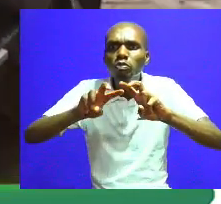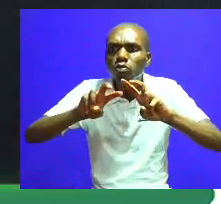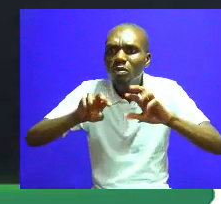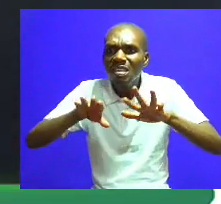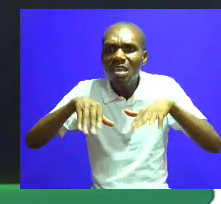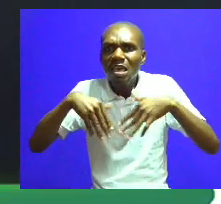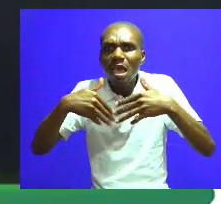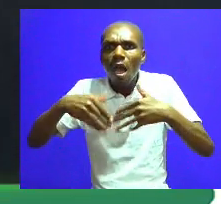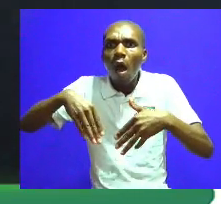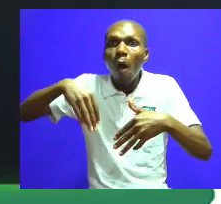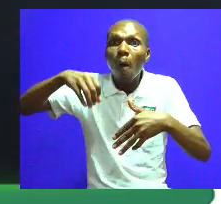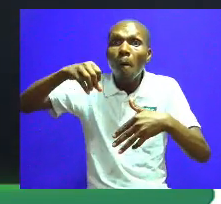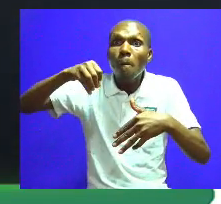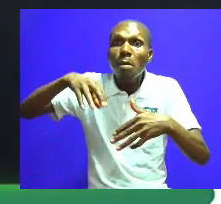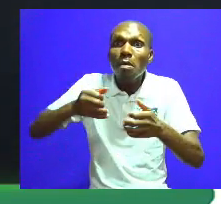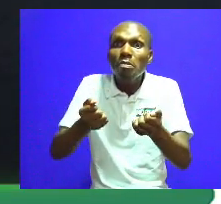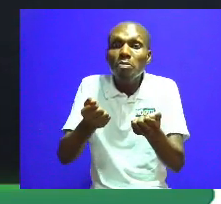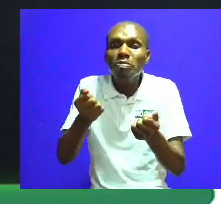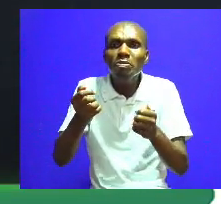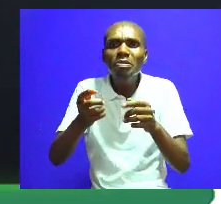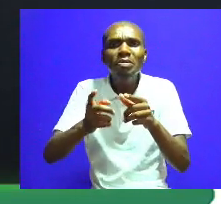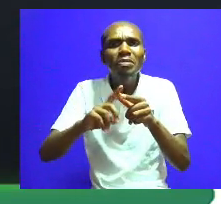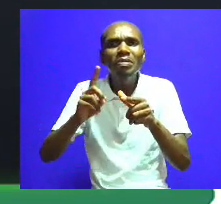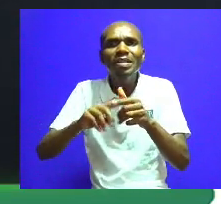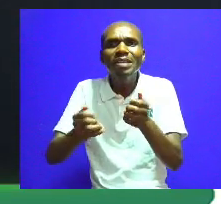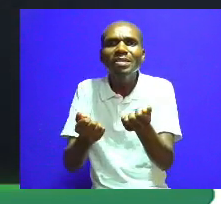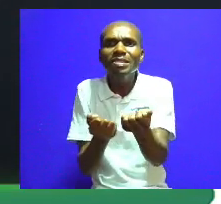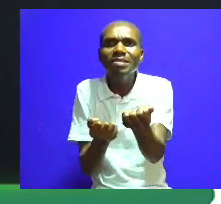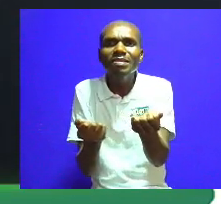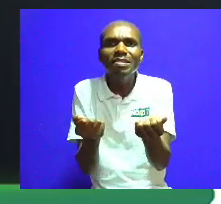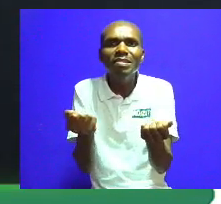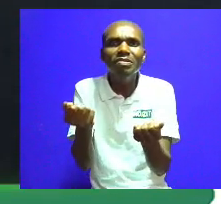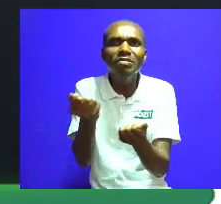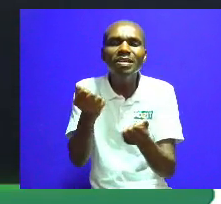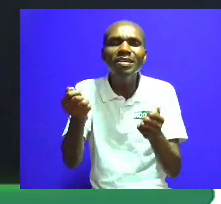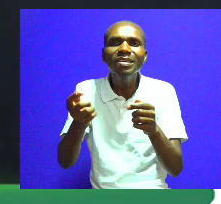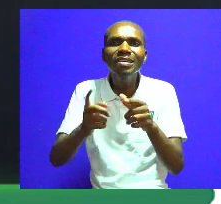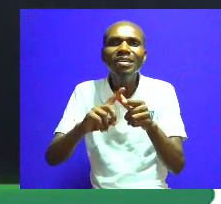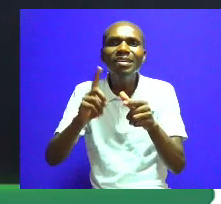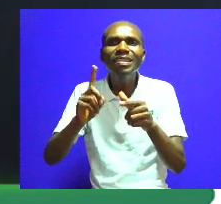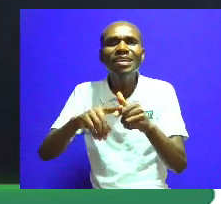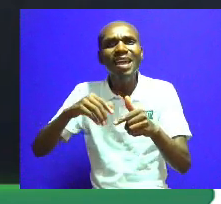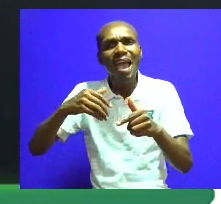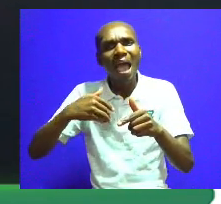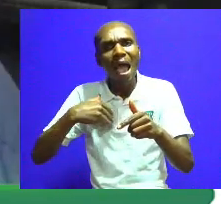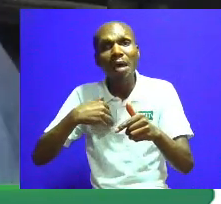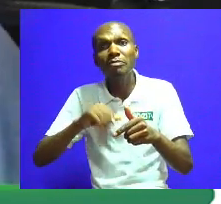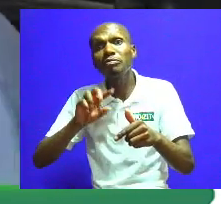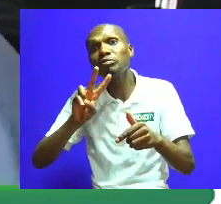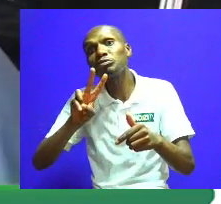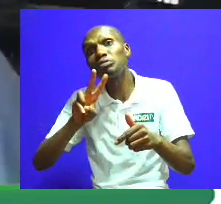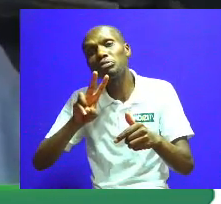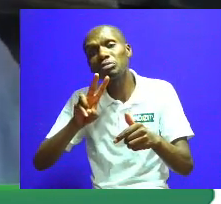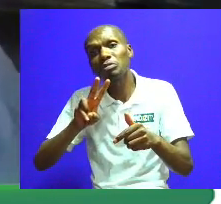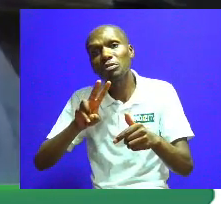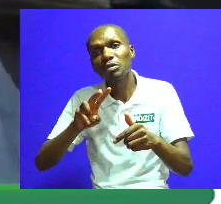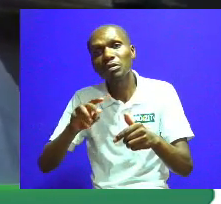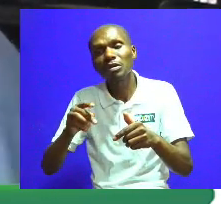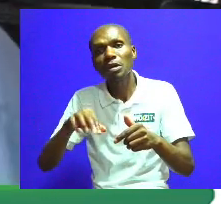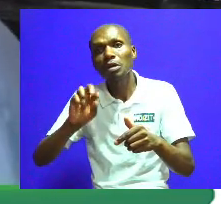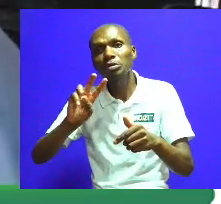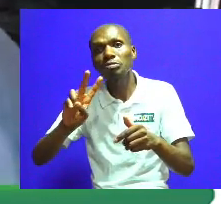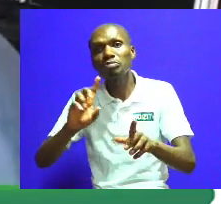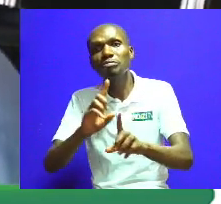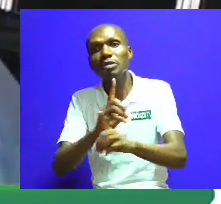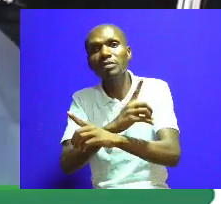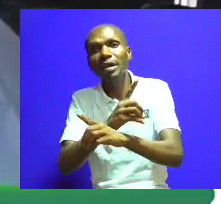egali yeye buate. Asate banige gali yeye. Ebu hata chichaja chinsemo ibere. They come with two types of charging